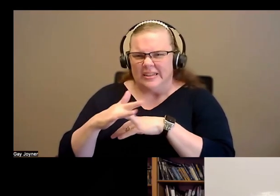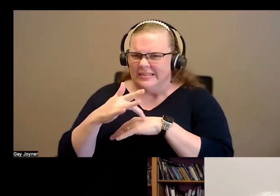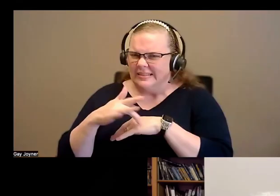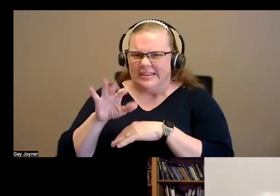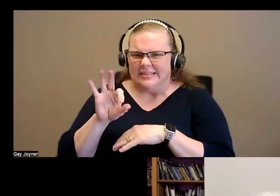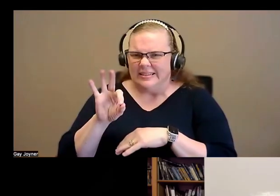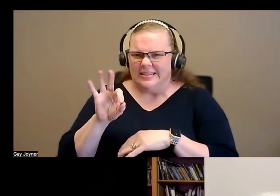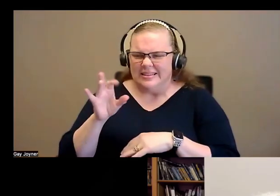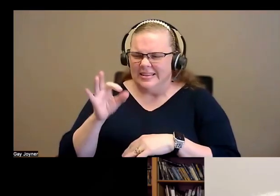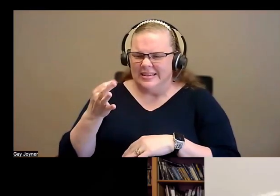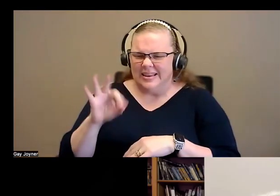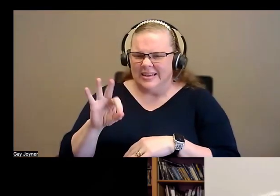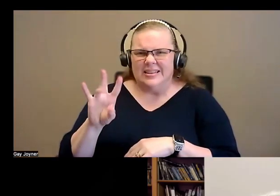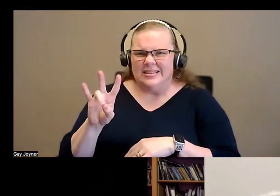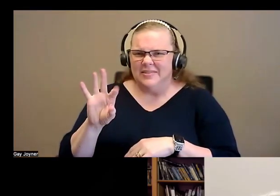early, like